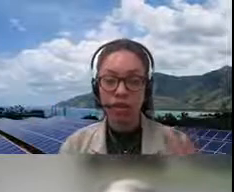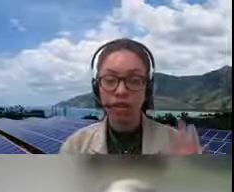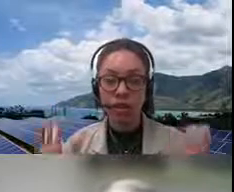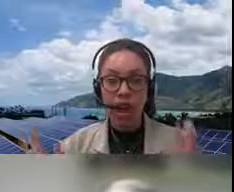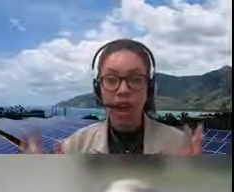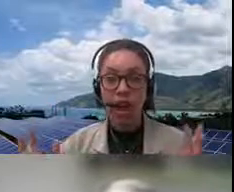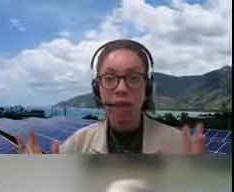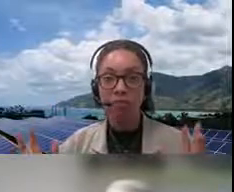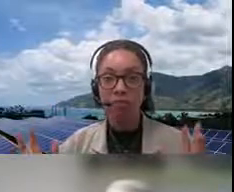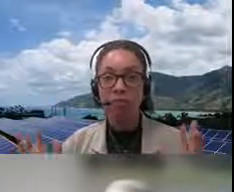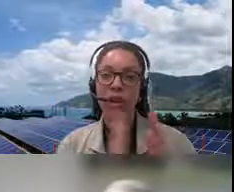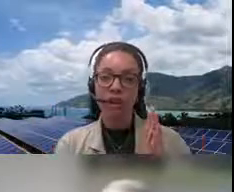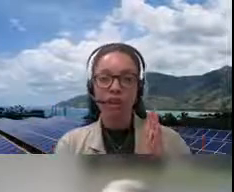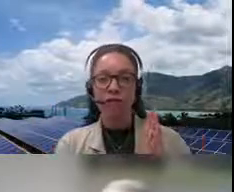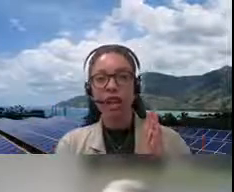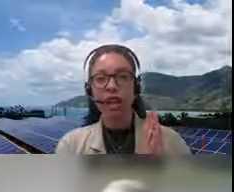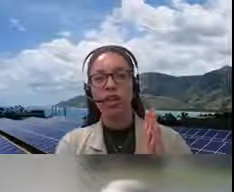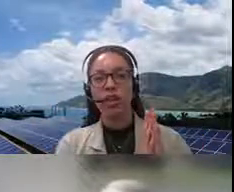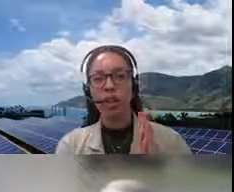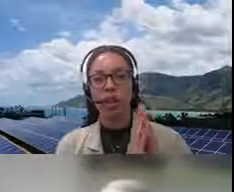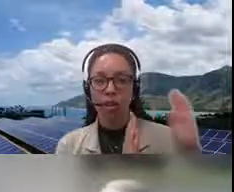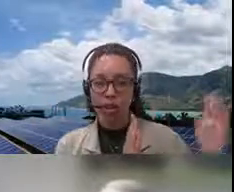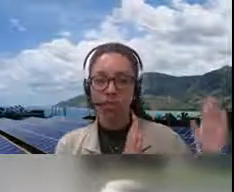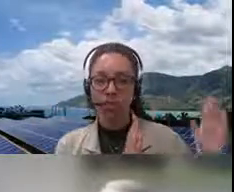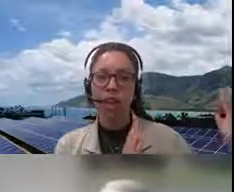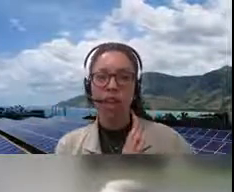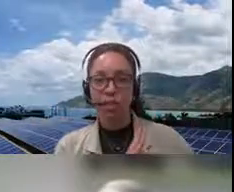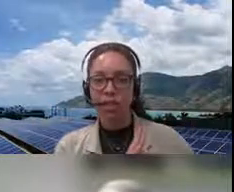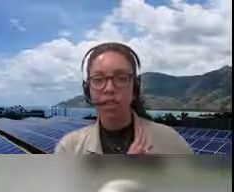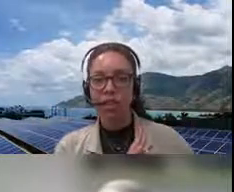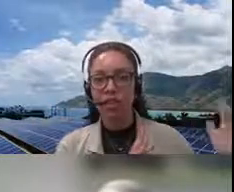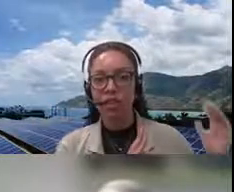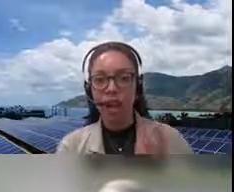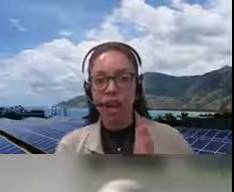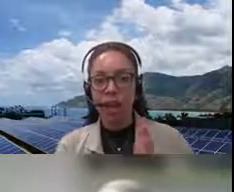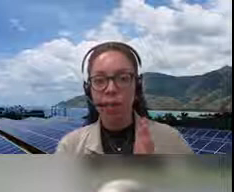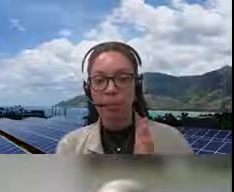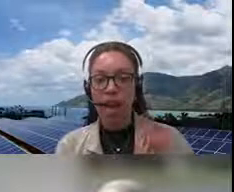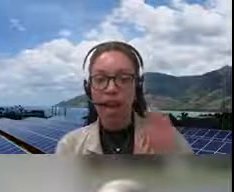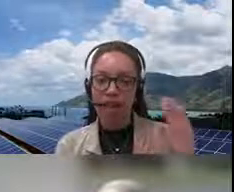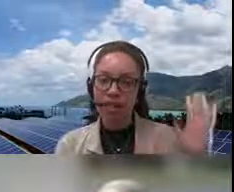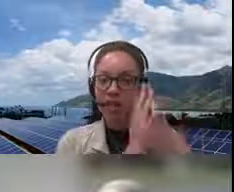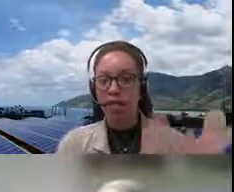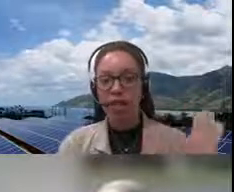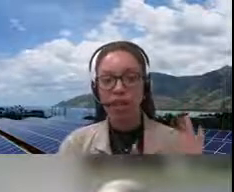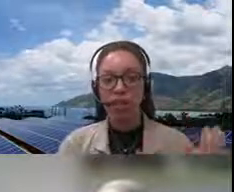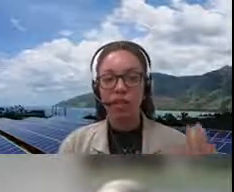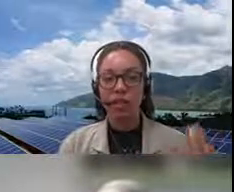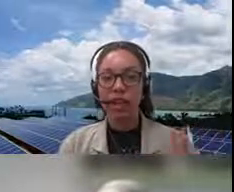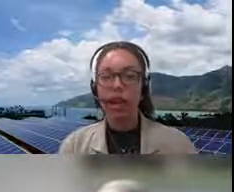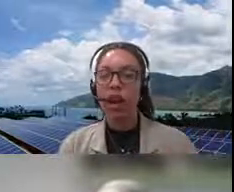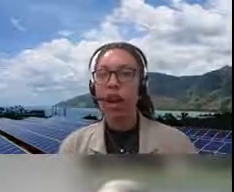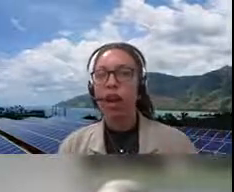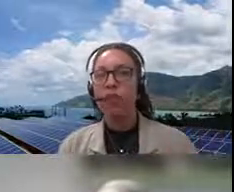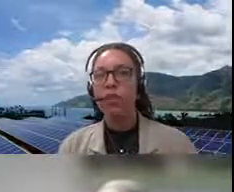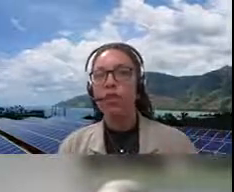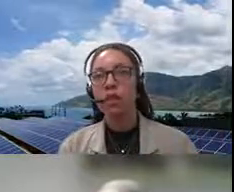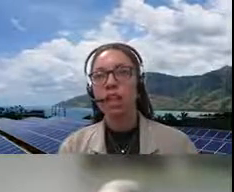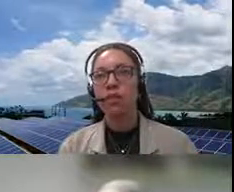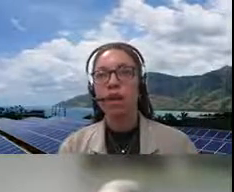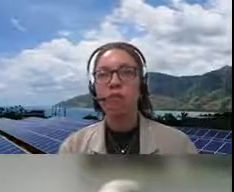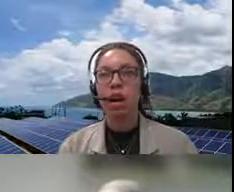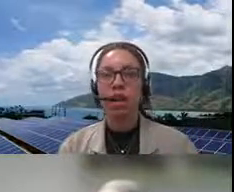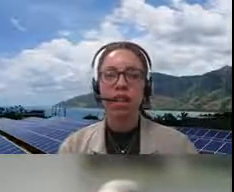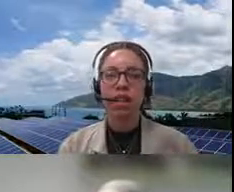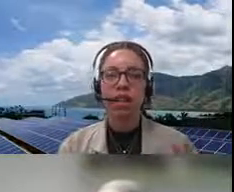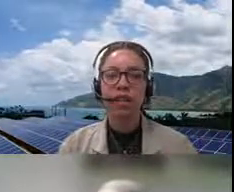financial returns because the value in your productivity and your business has these other factors at play. So just